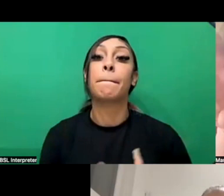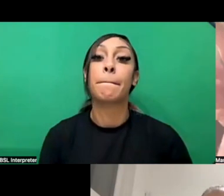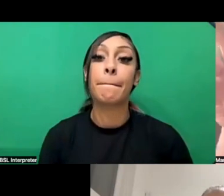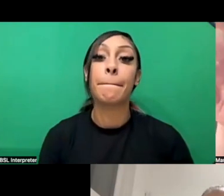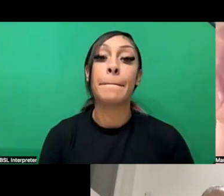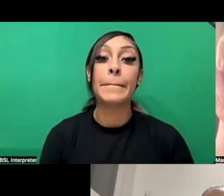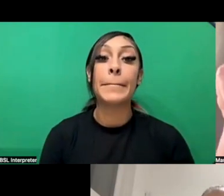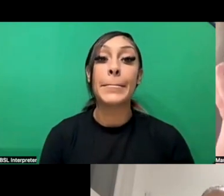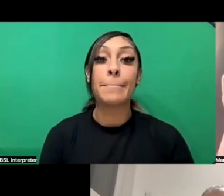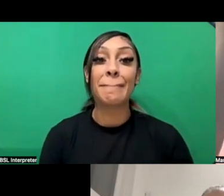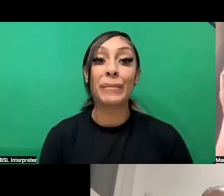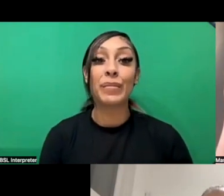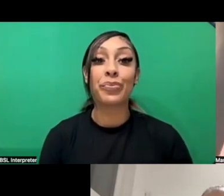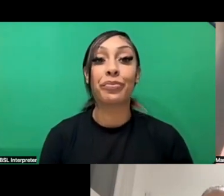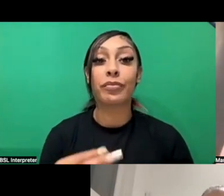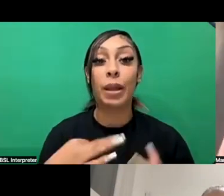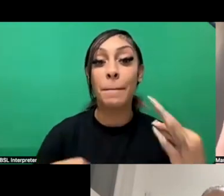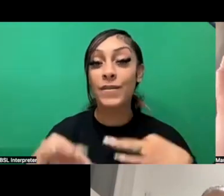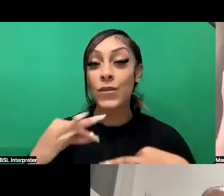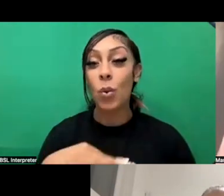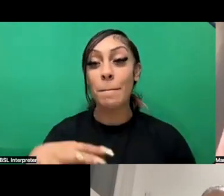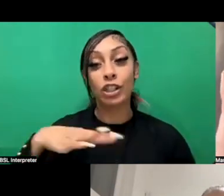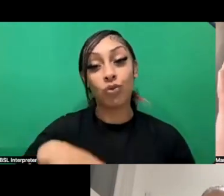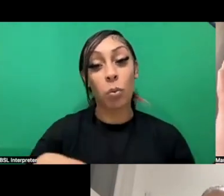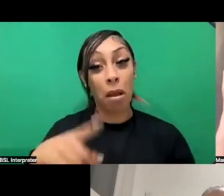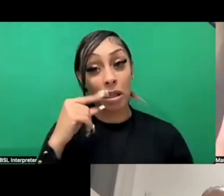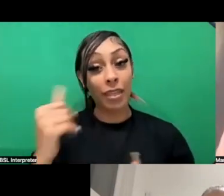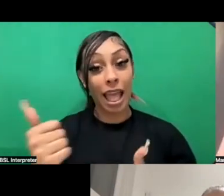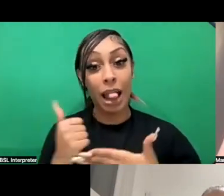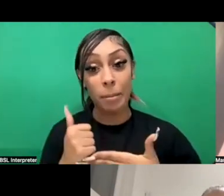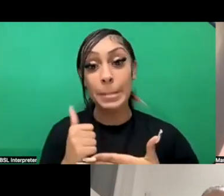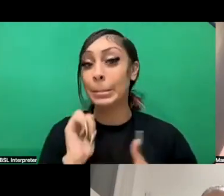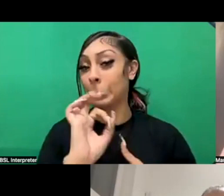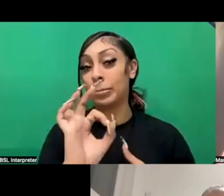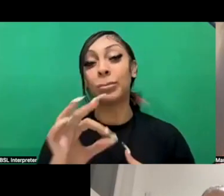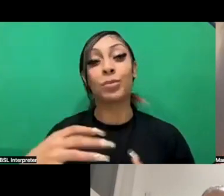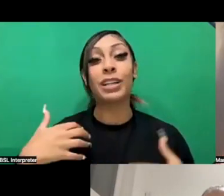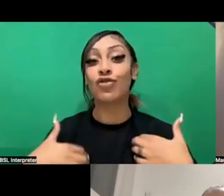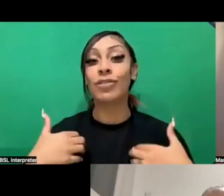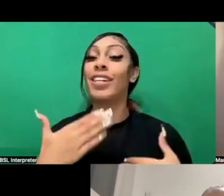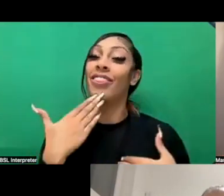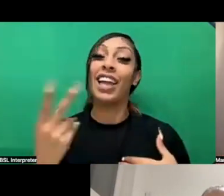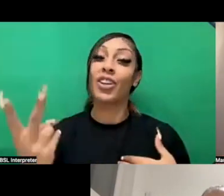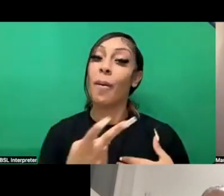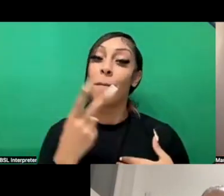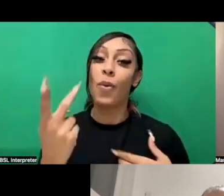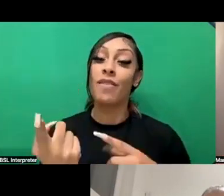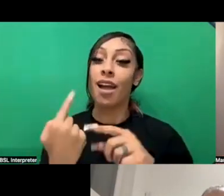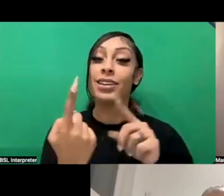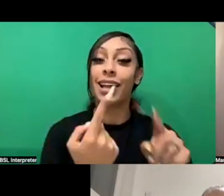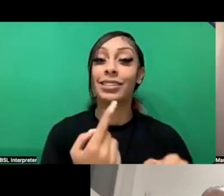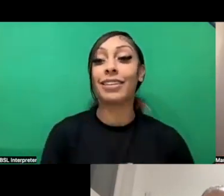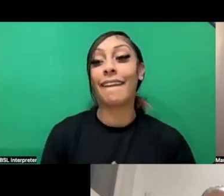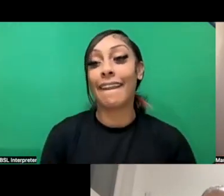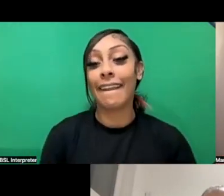performance requirements. Does that help? No, that's really interesting, and thank you both for your answers. I was mainly asking